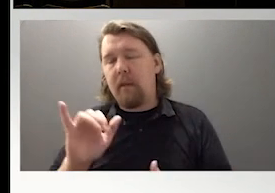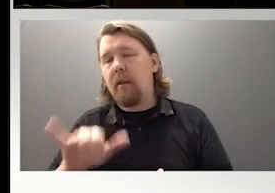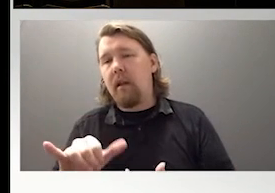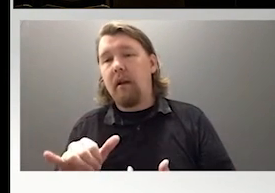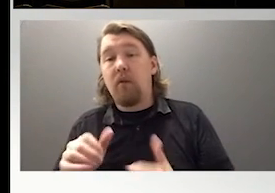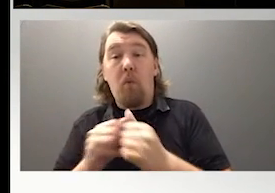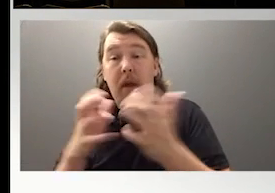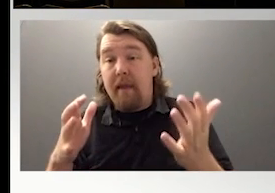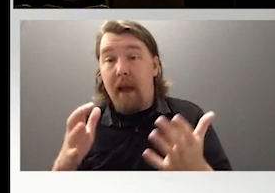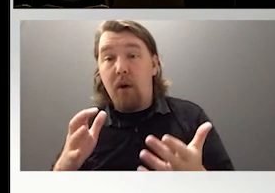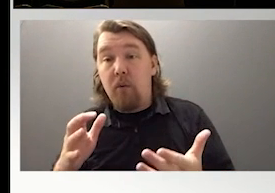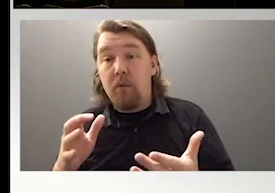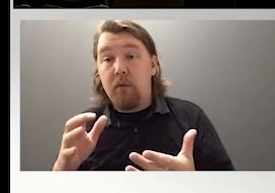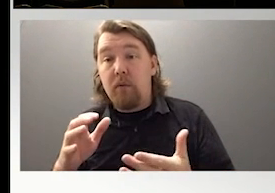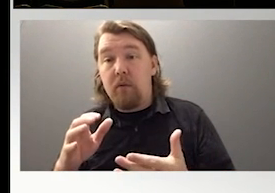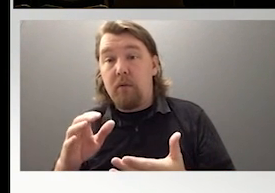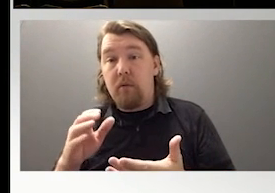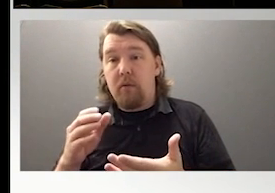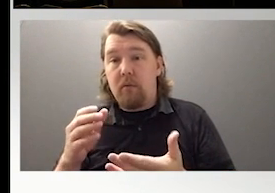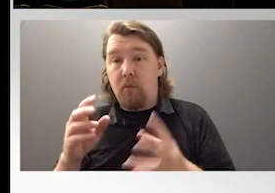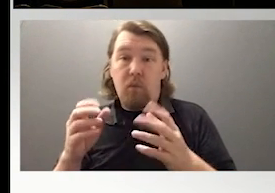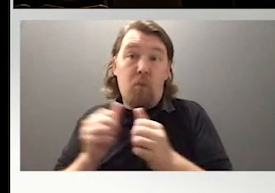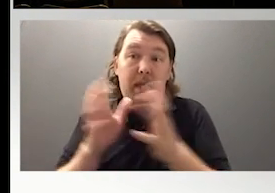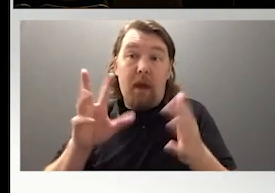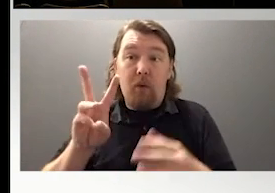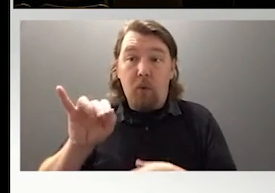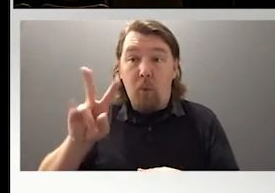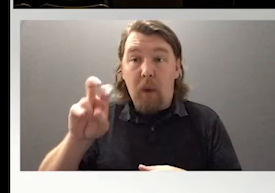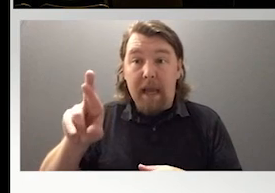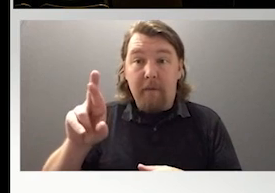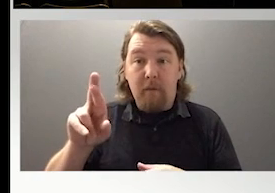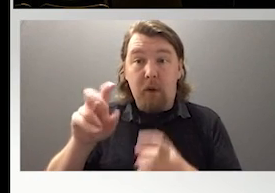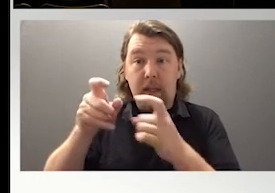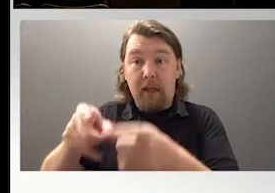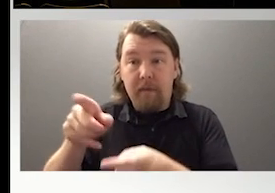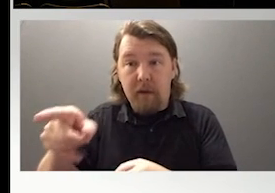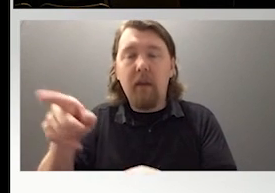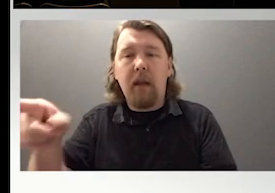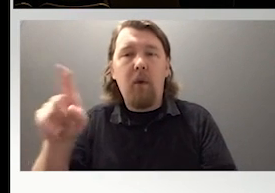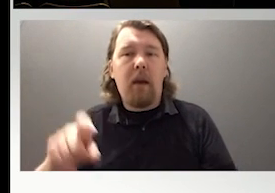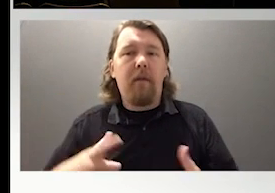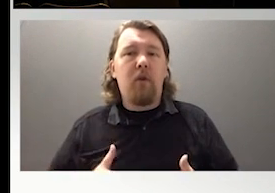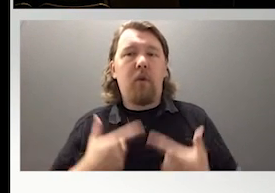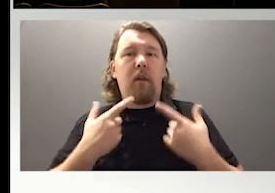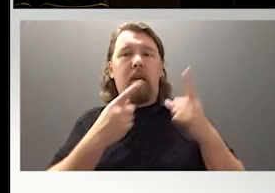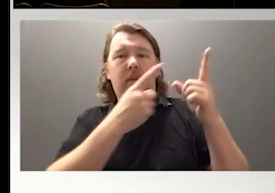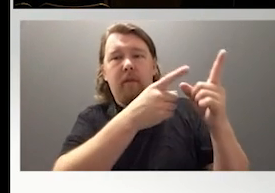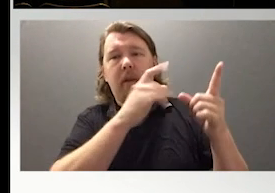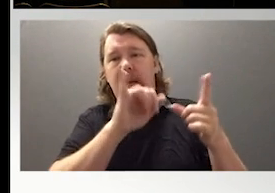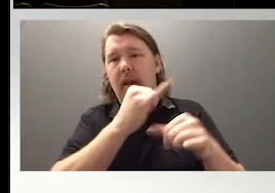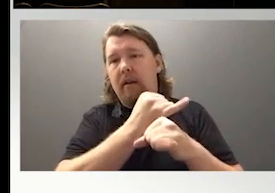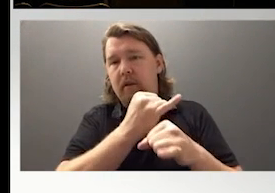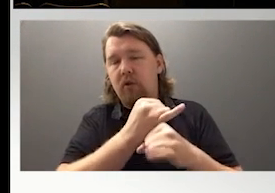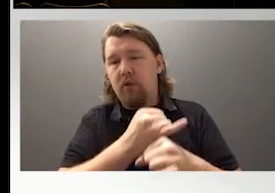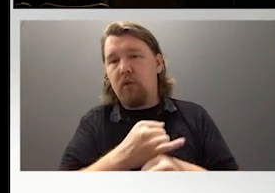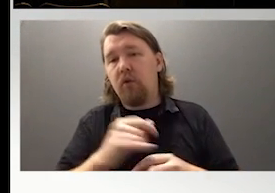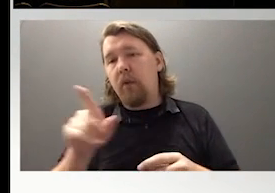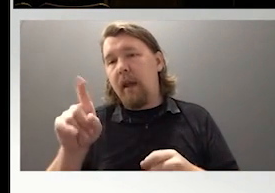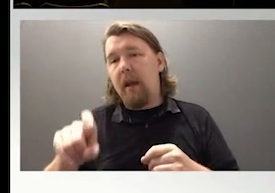person would reside in an institution. So they have to meet the level of care